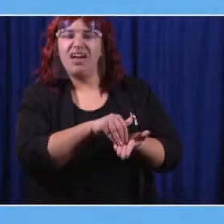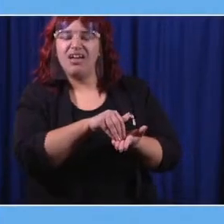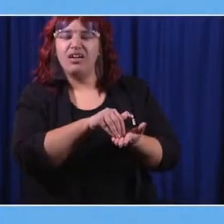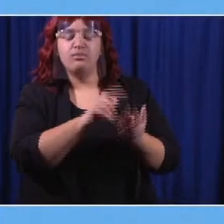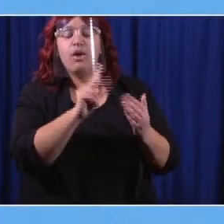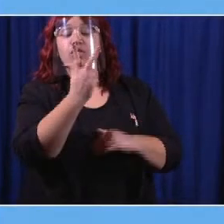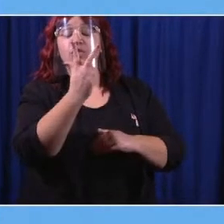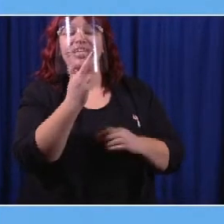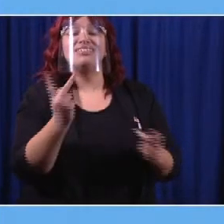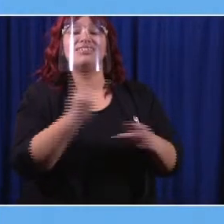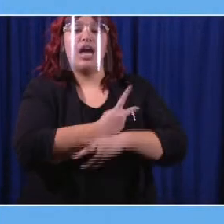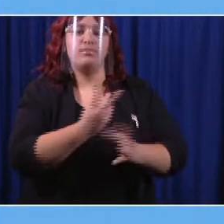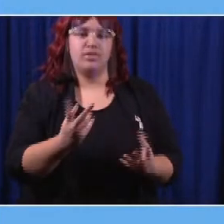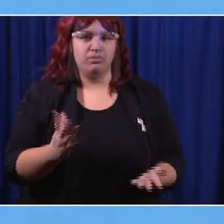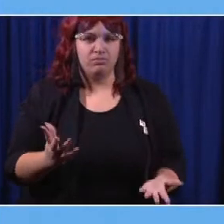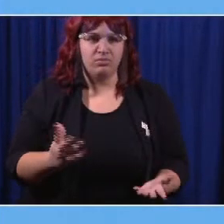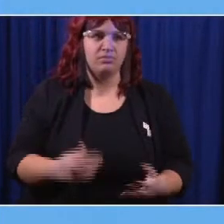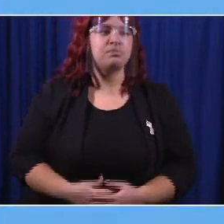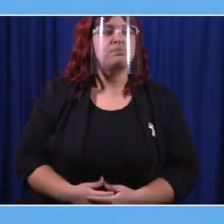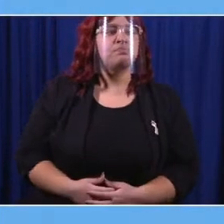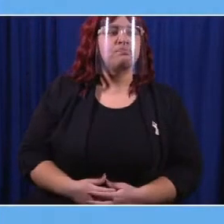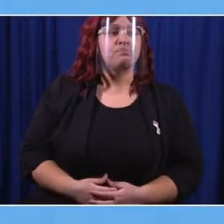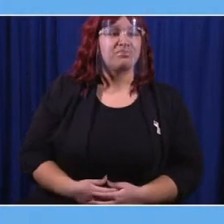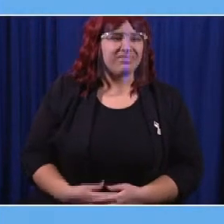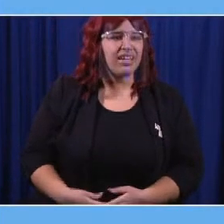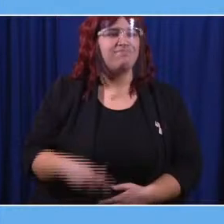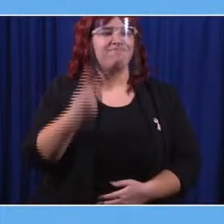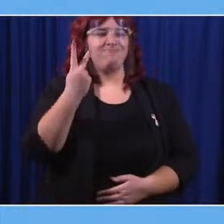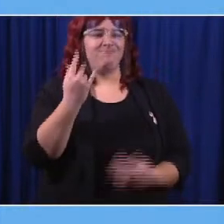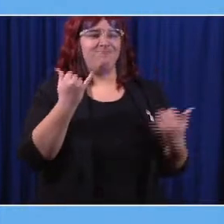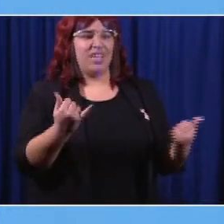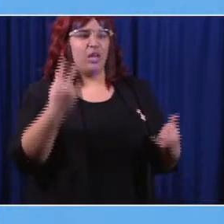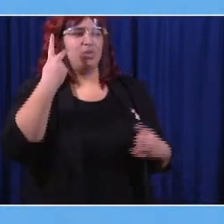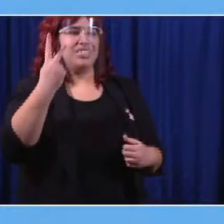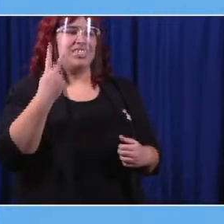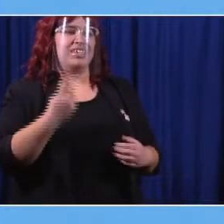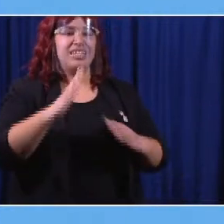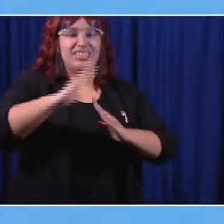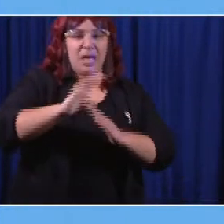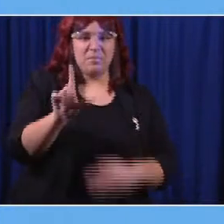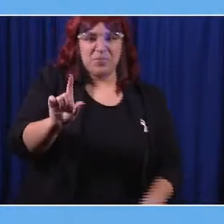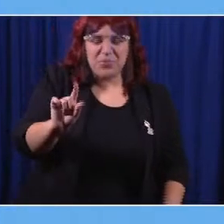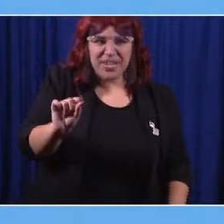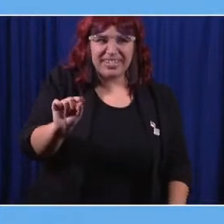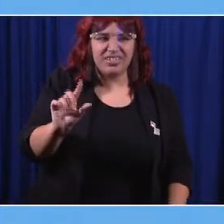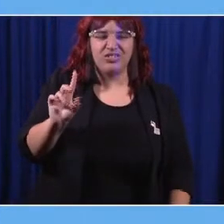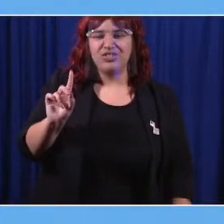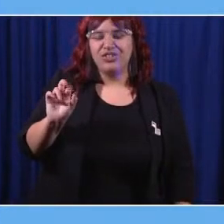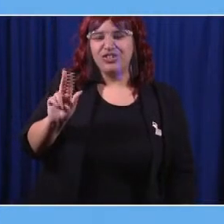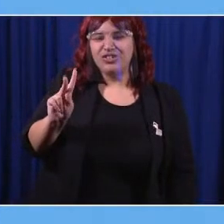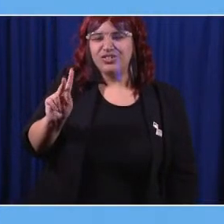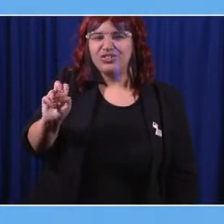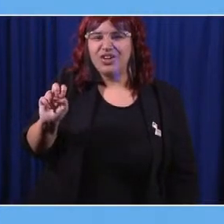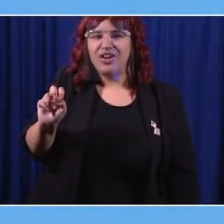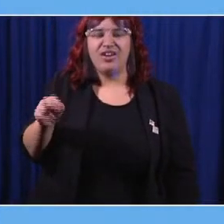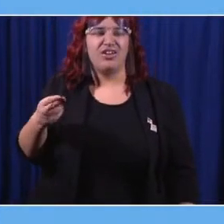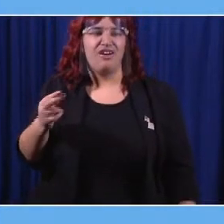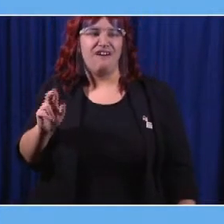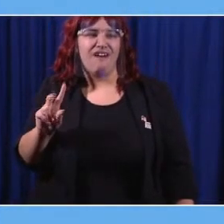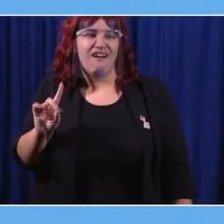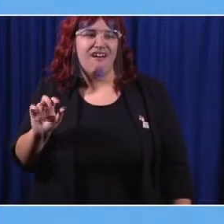Marion, those are the ones that have the highest incidence. But again, every county certainly has a